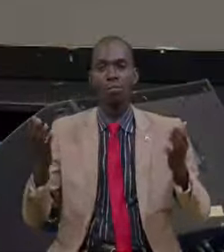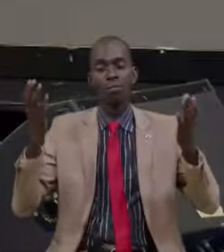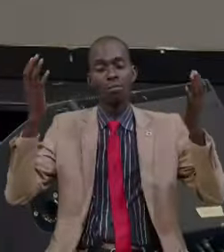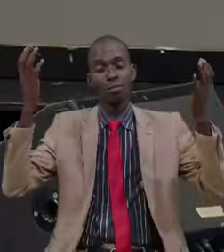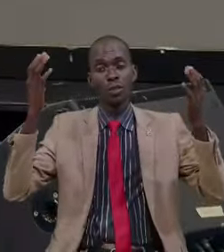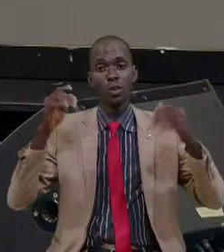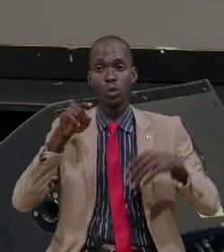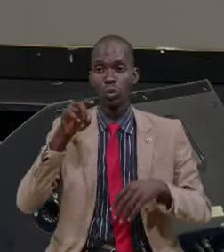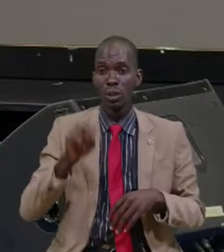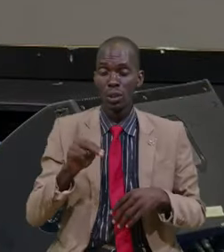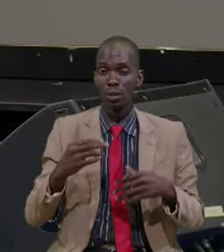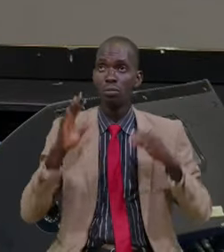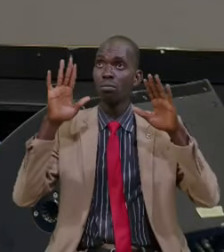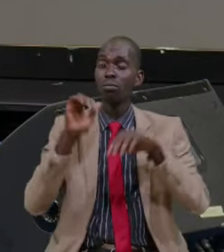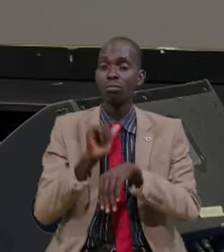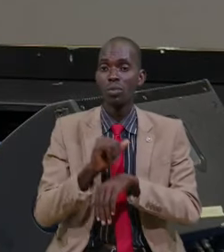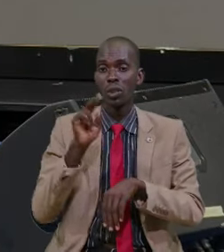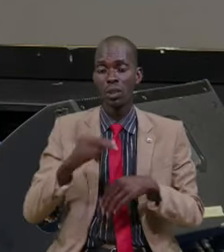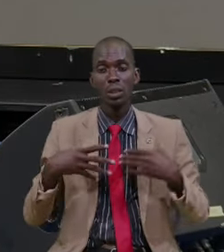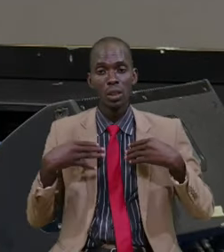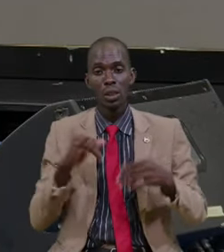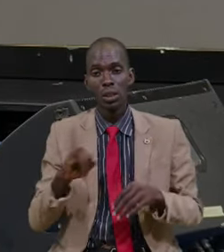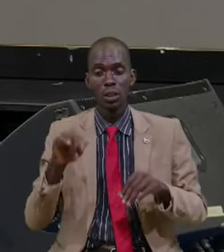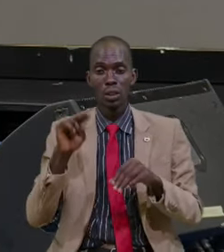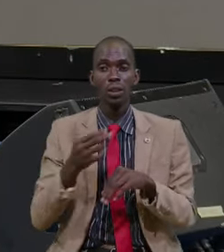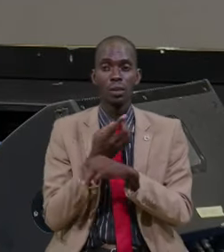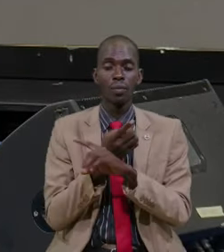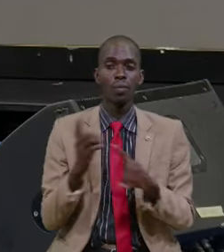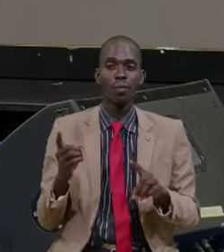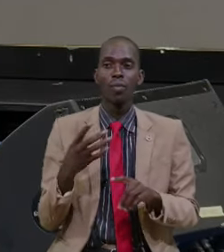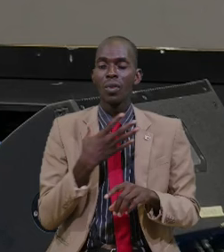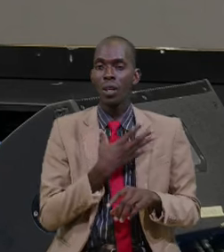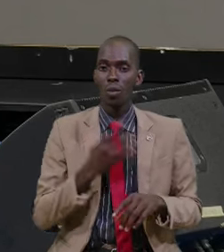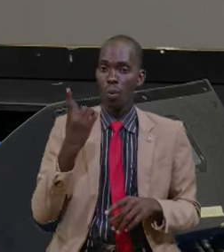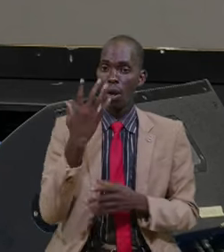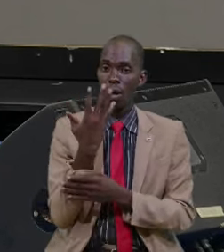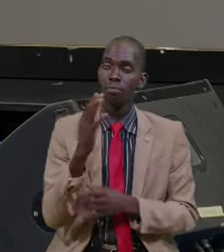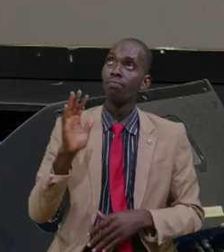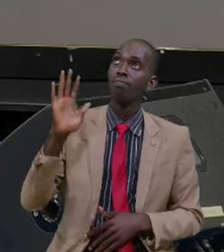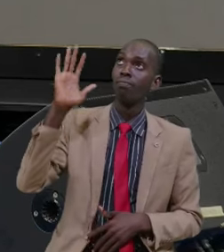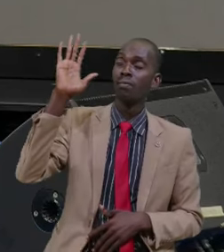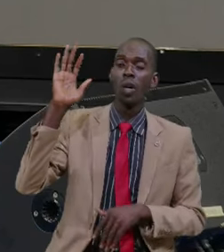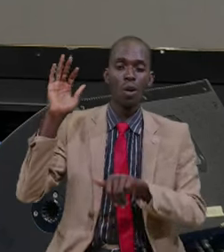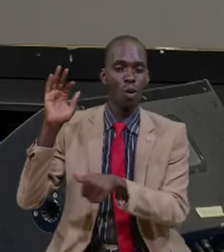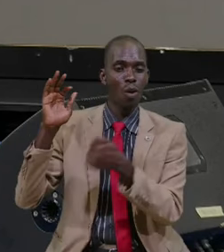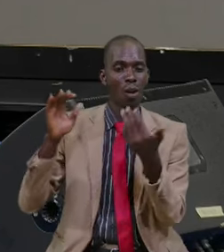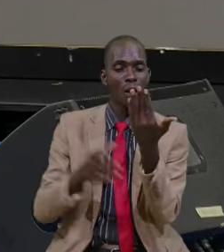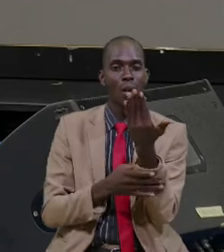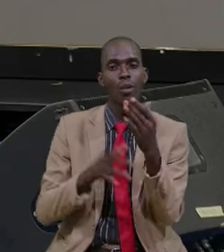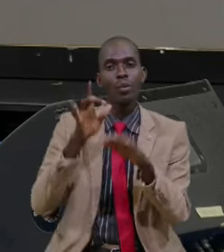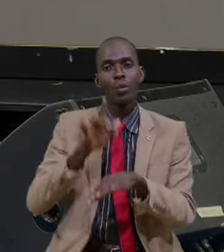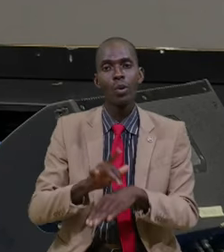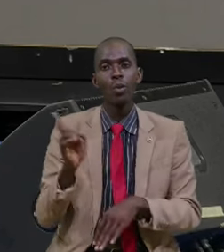need a healing. You need a deliverance. And lay the other hand where you have the challenge. And